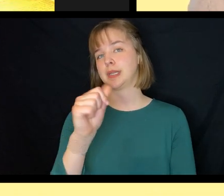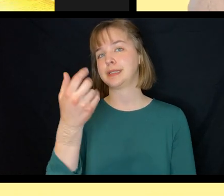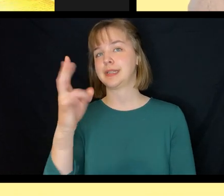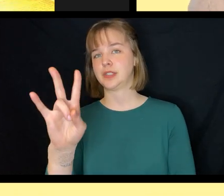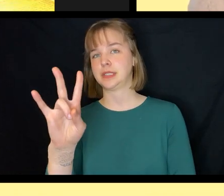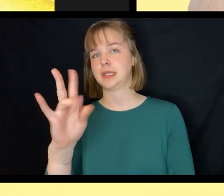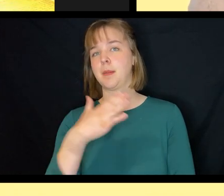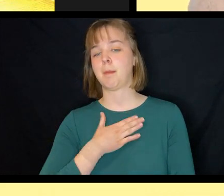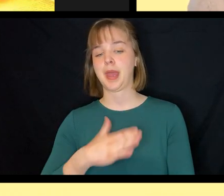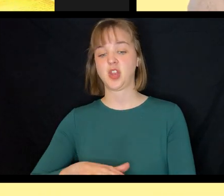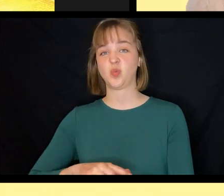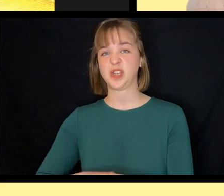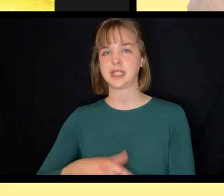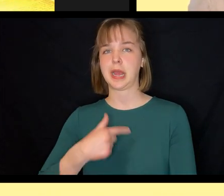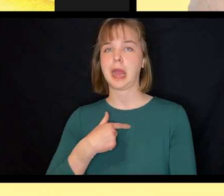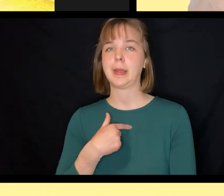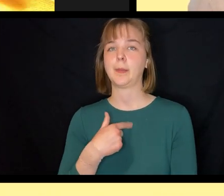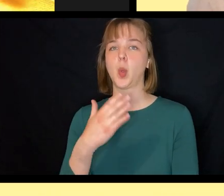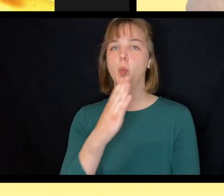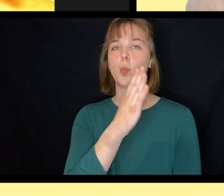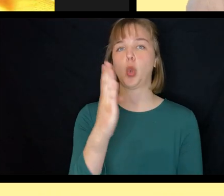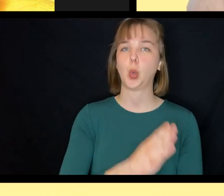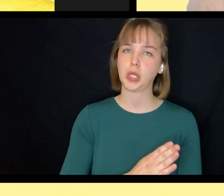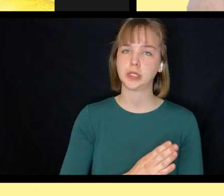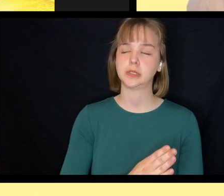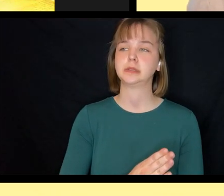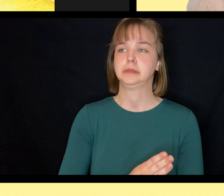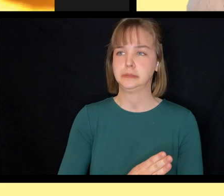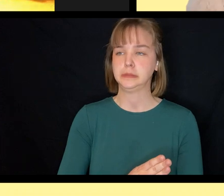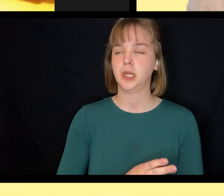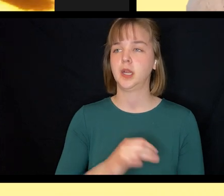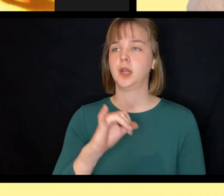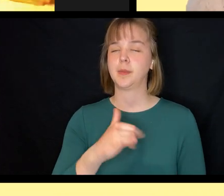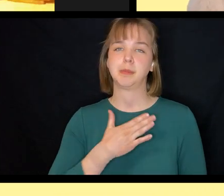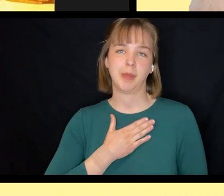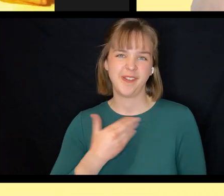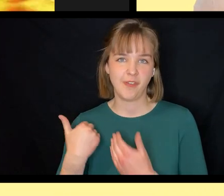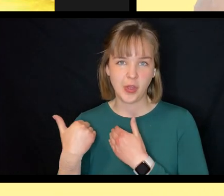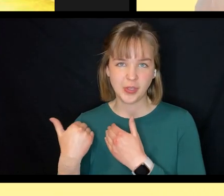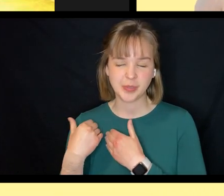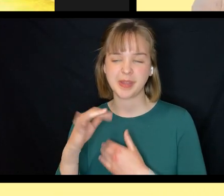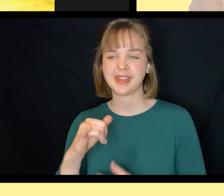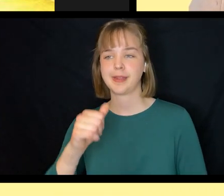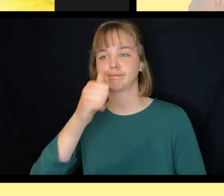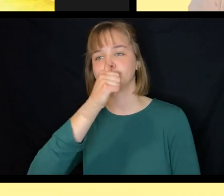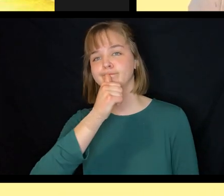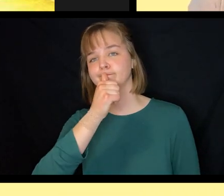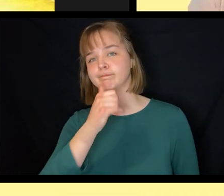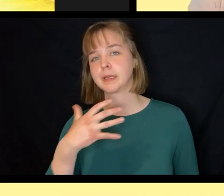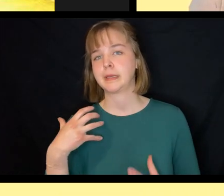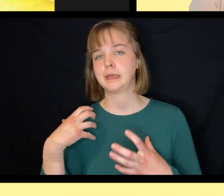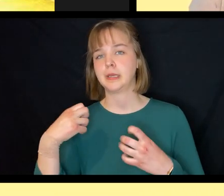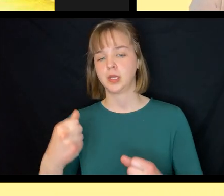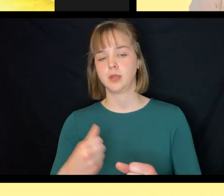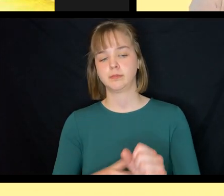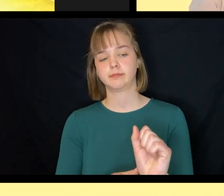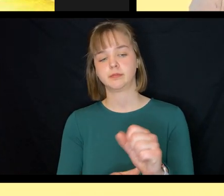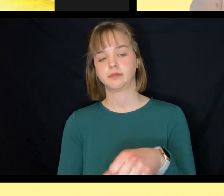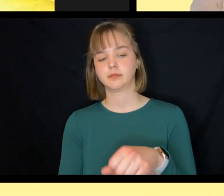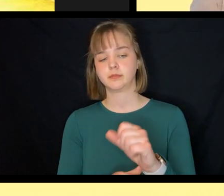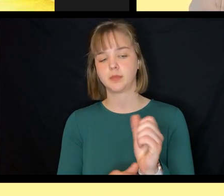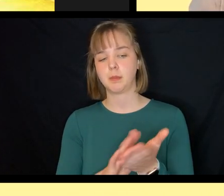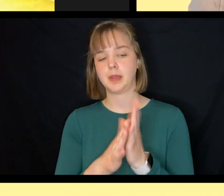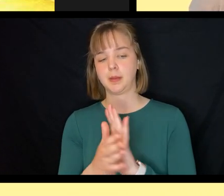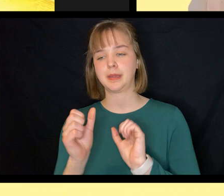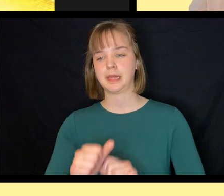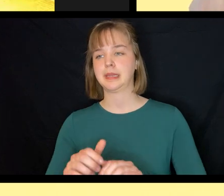was partially my fault. And so having the recovery to get back to like where you were like a month out, that